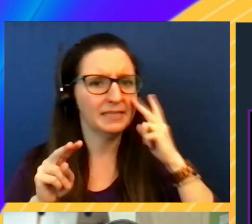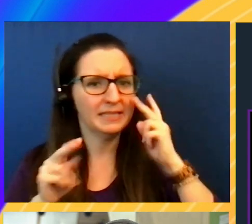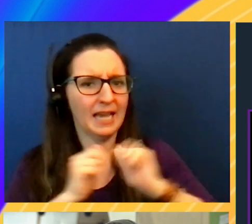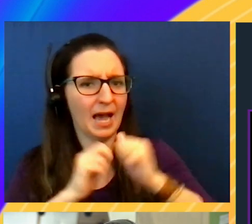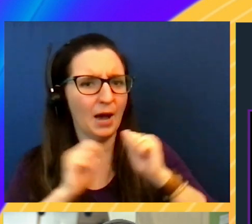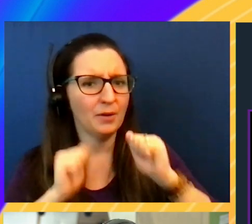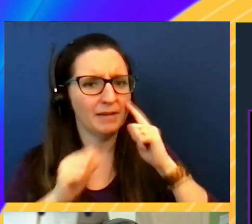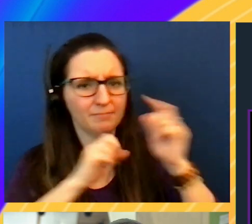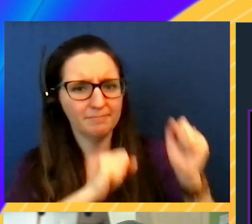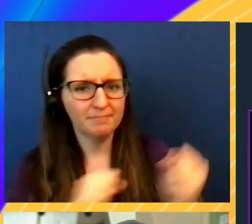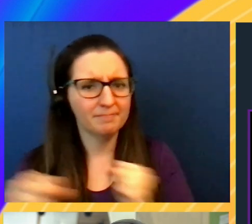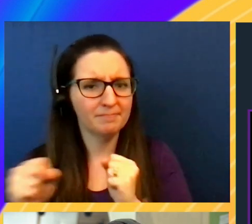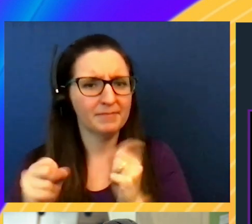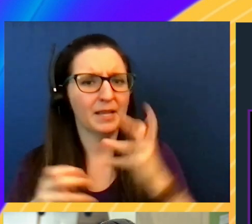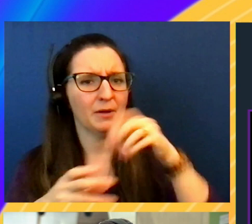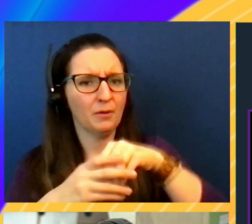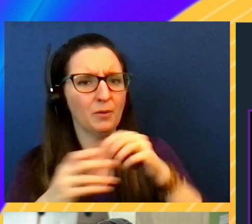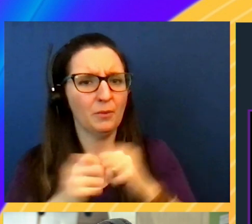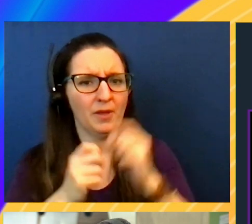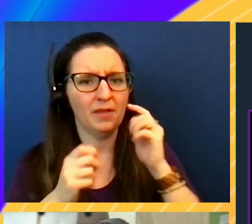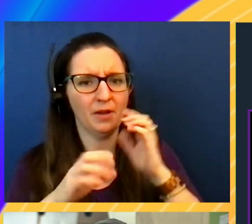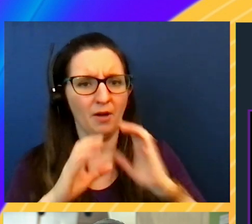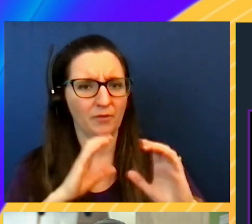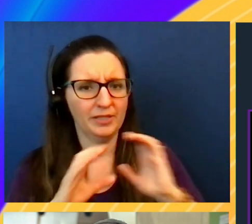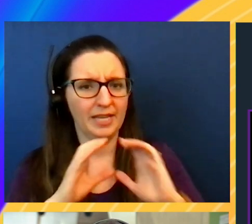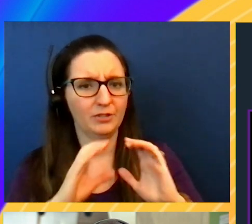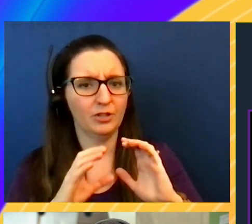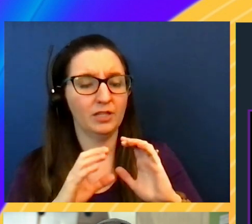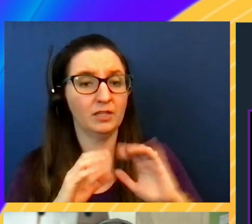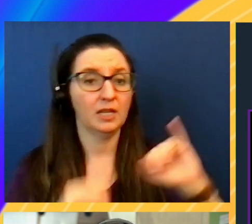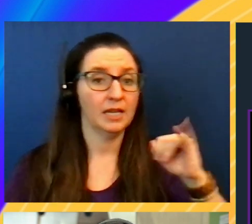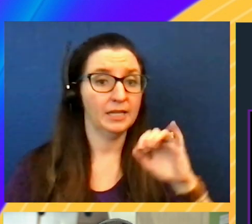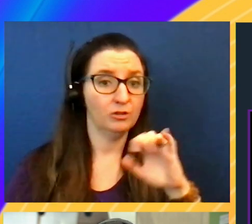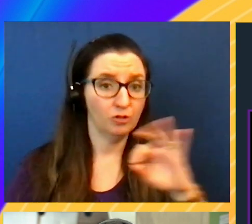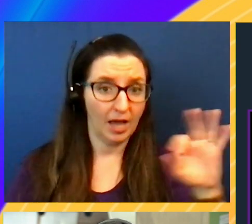the conversation. For Jeff and for Wayne,